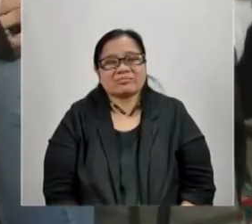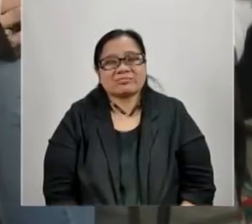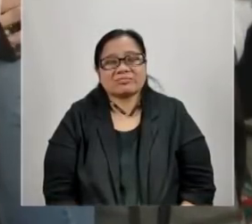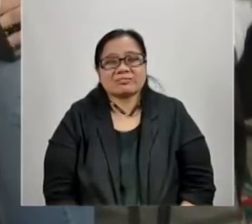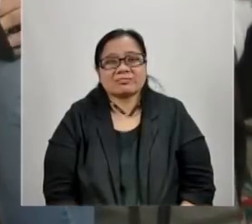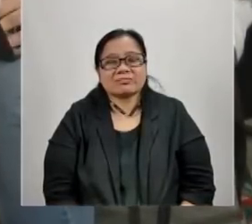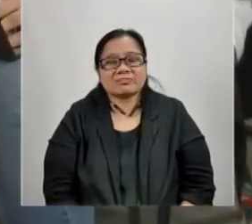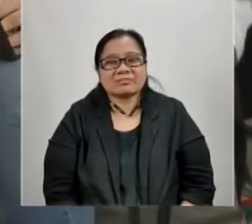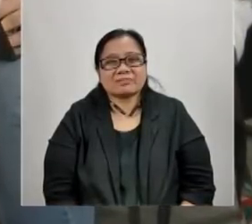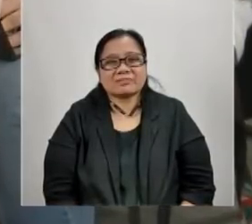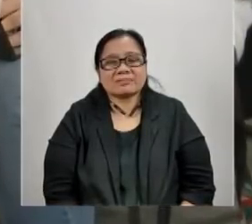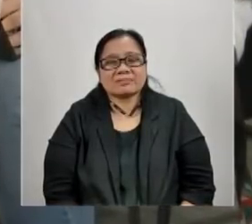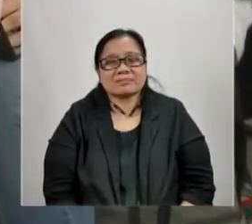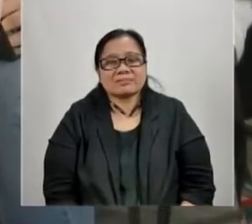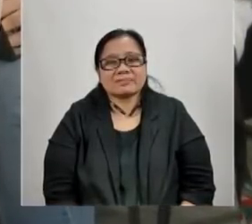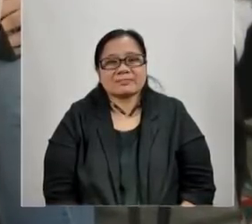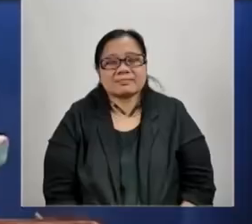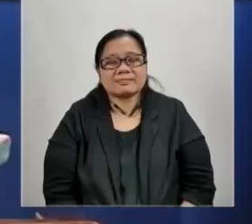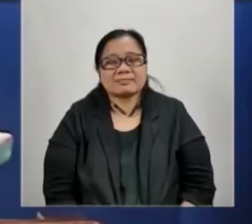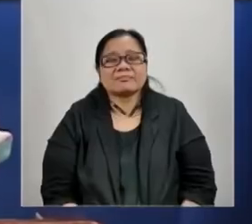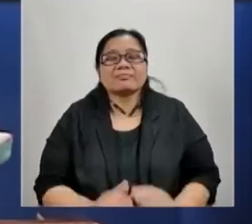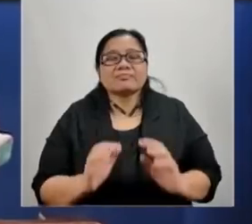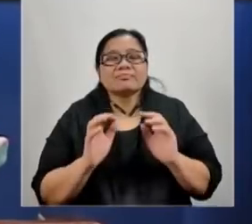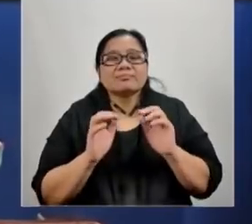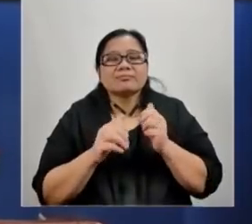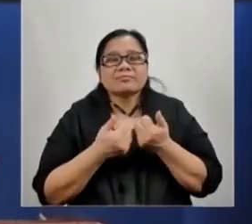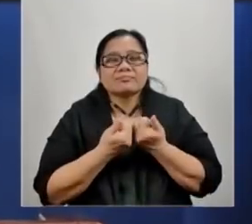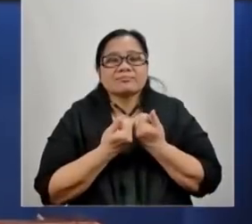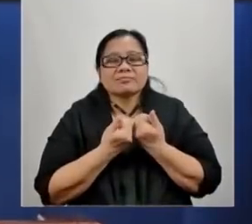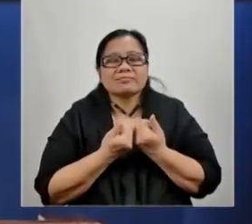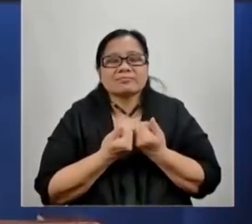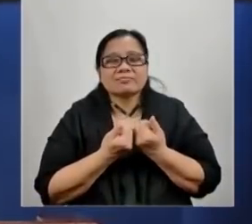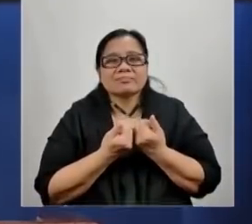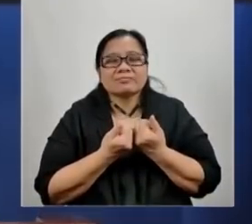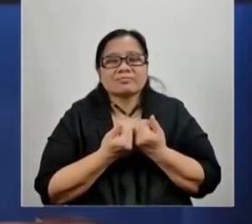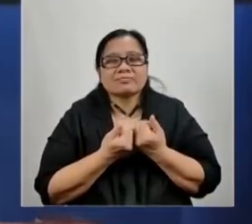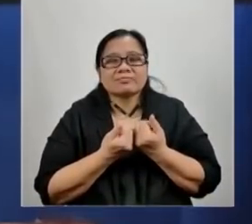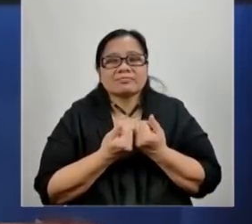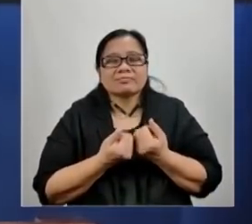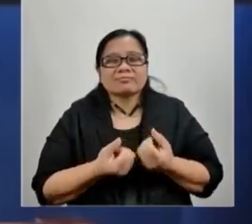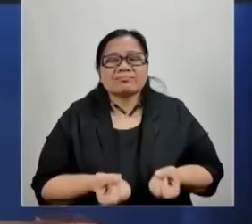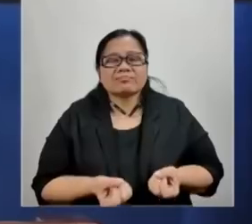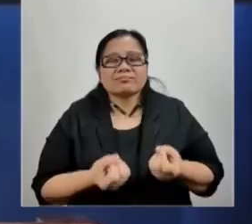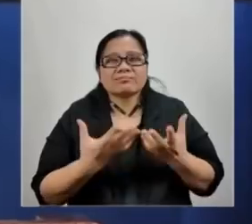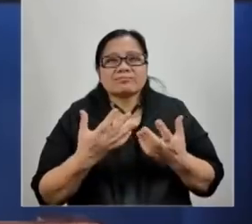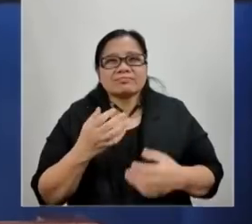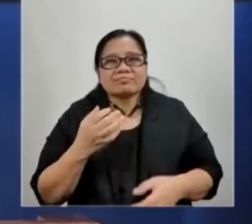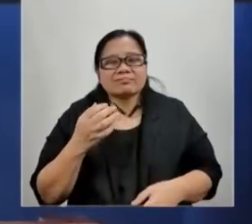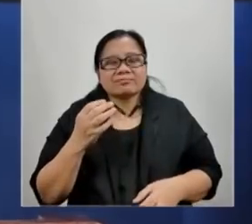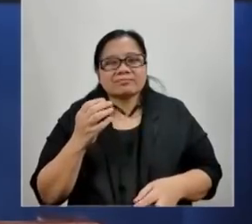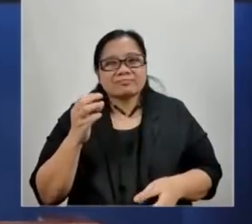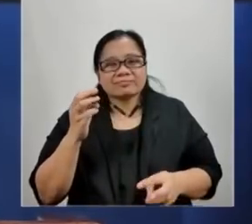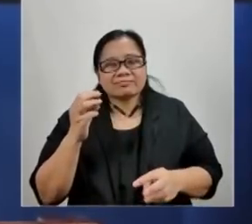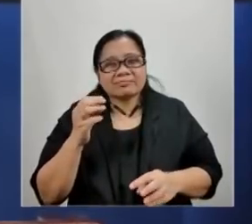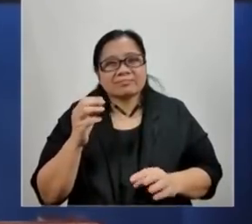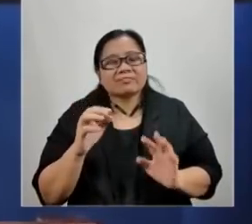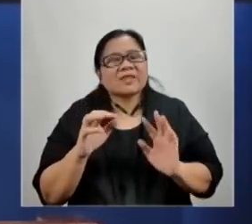Okay. Ma'am, how big of a how much of a concern is this information to the Marcos